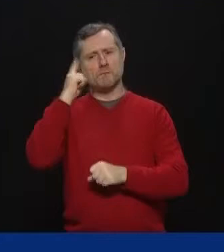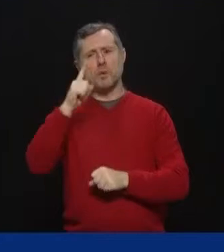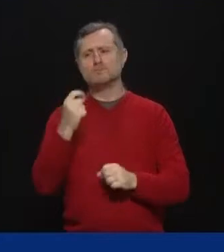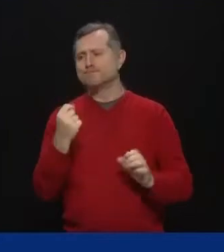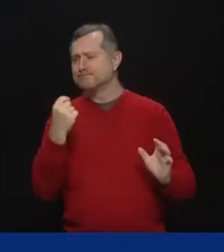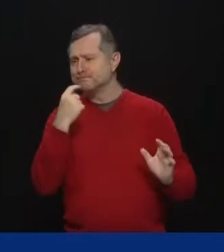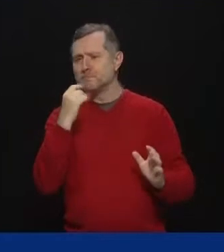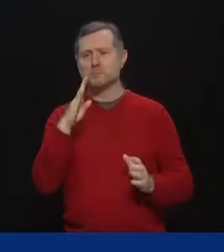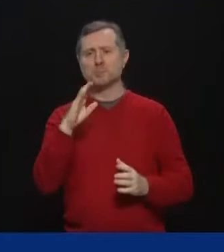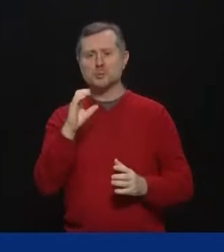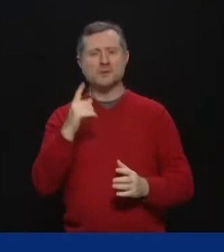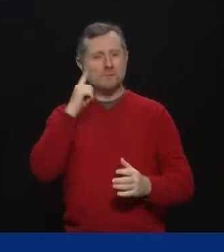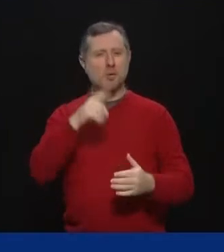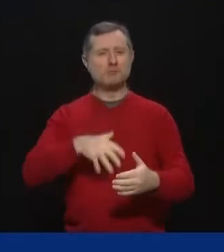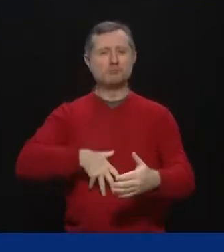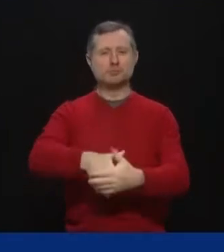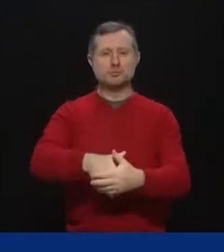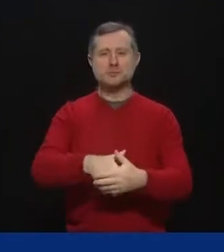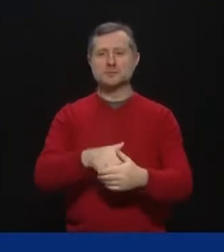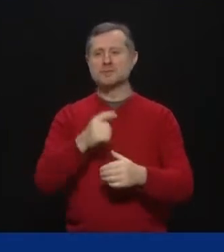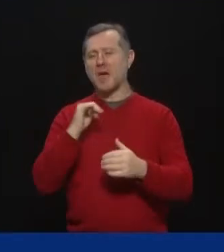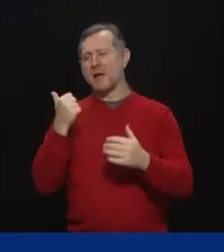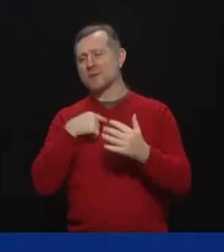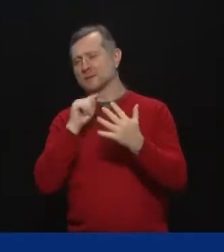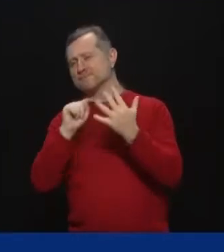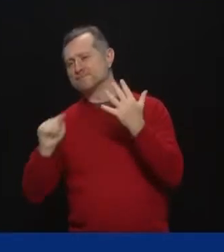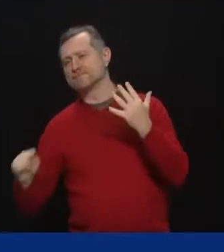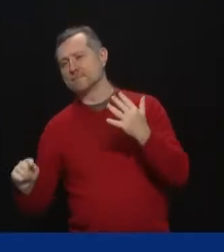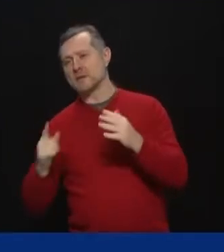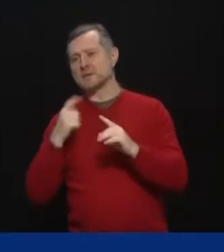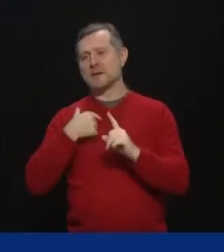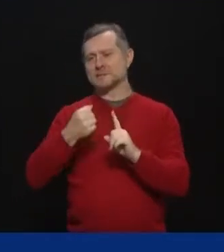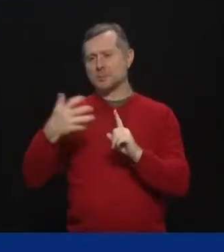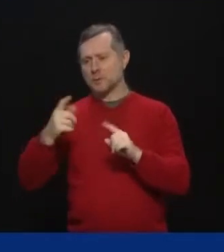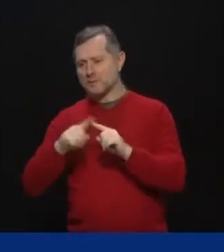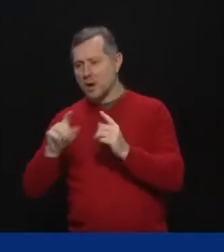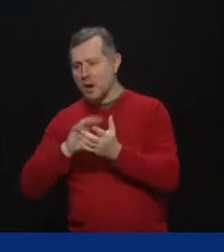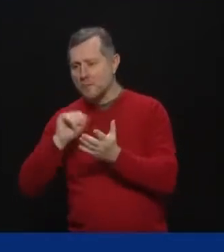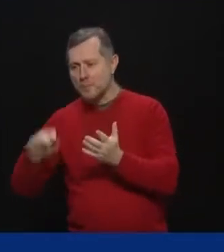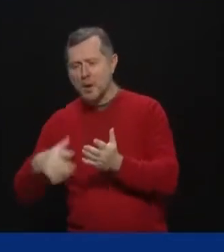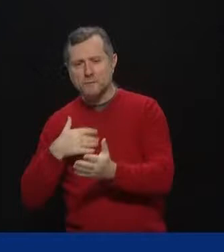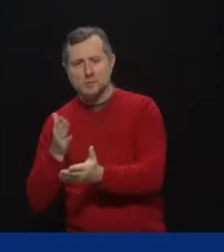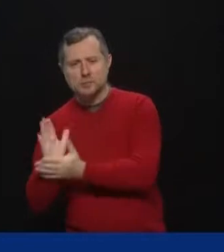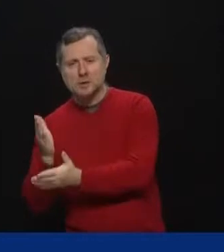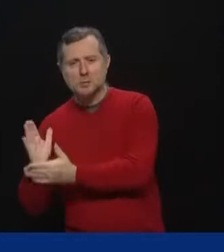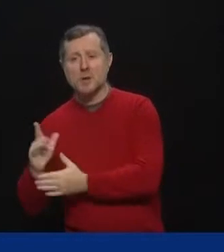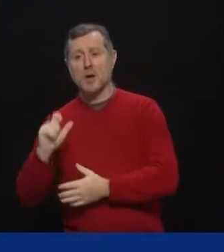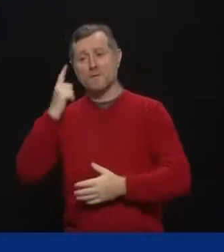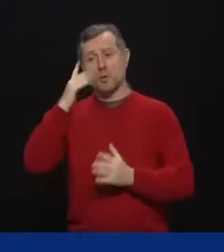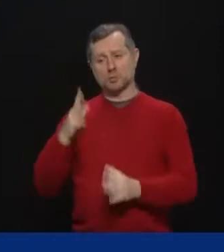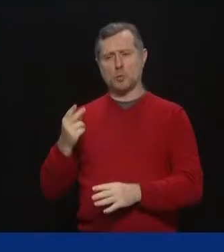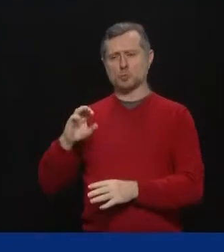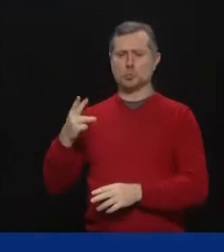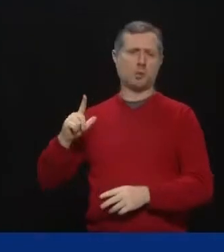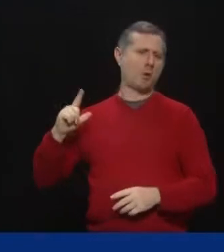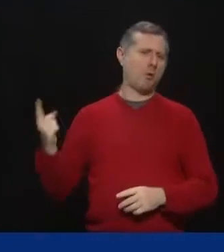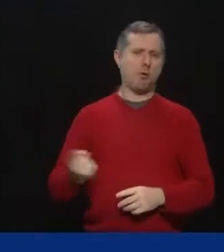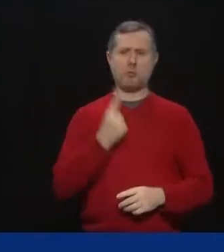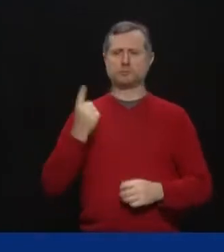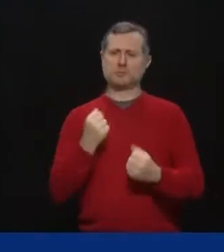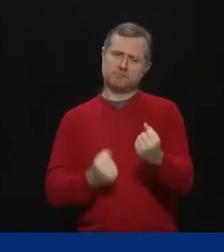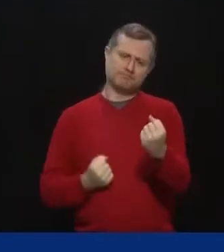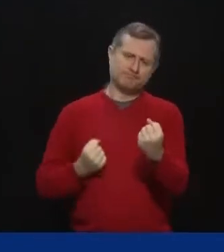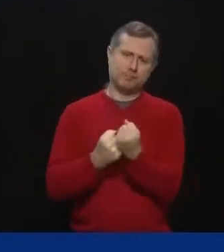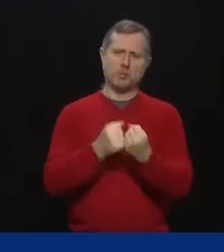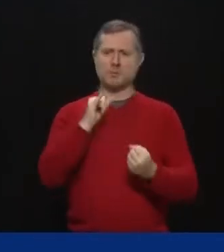us time and time again as we fight to expand abortion rights here in New York, Governor Hochul has always prioritized speaking up for reproductive rights. And